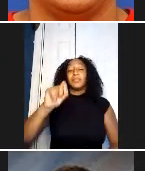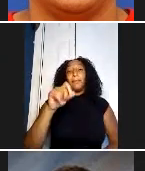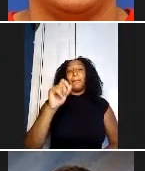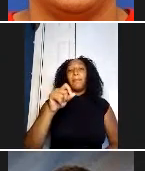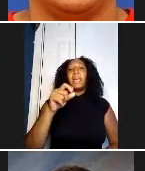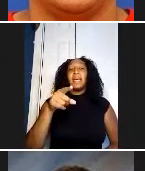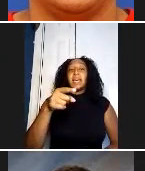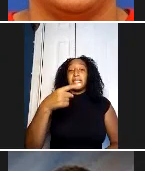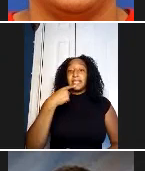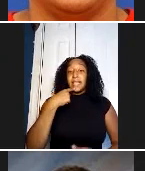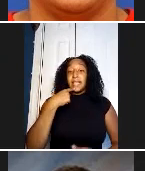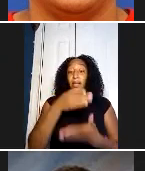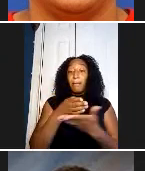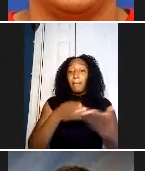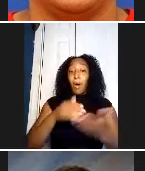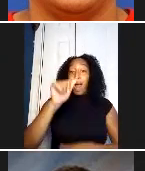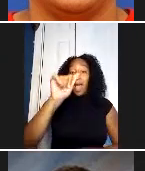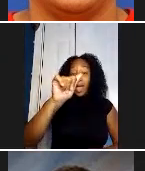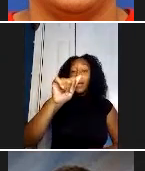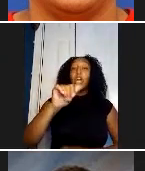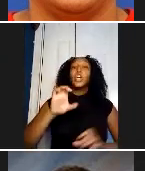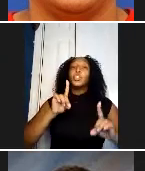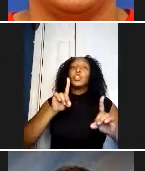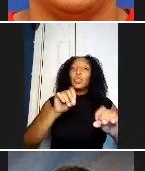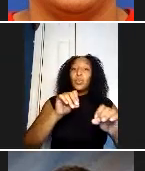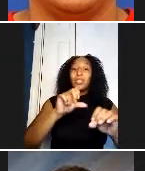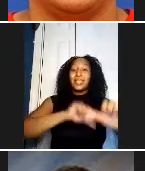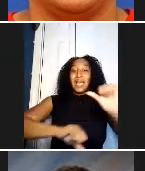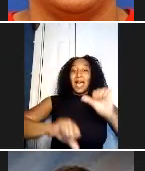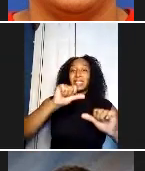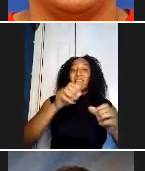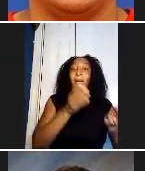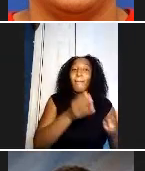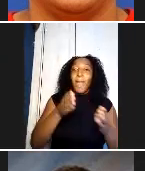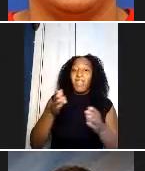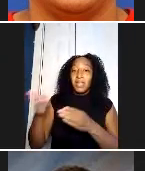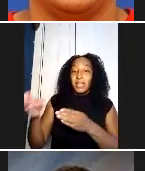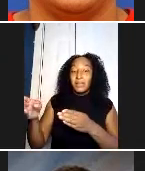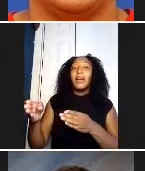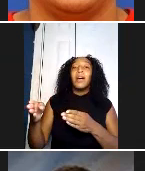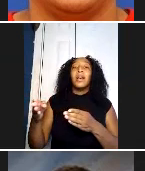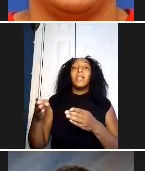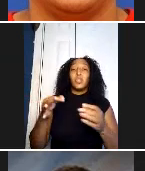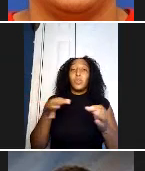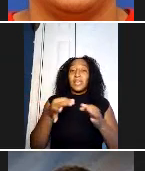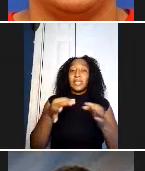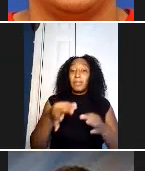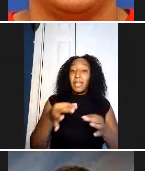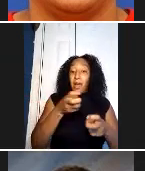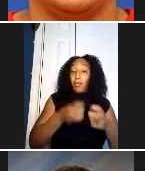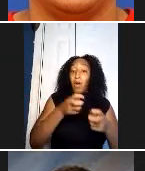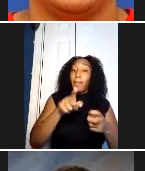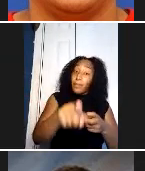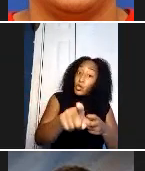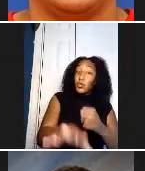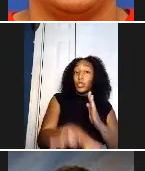to investigate a simple problem of your choice. The steps are listed in the lecture notes, and I actually did an example of that when